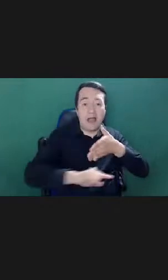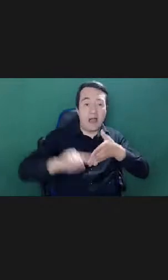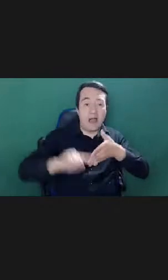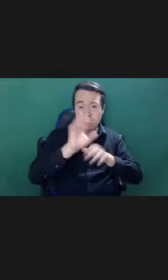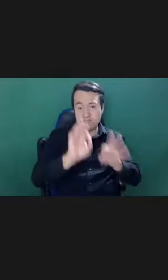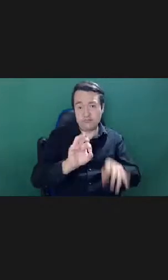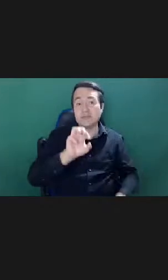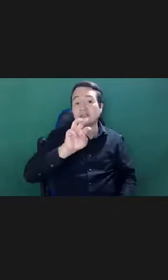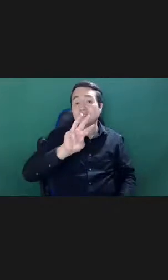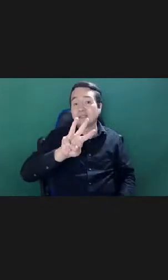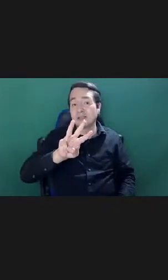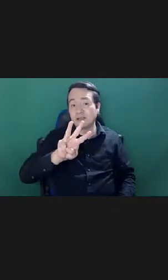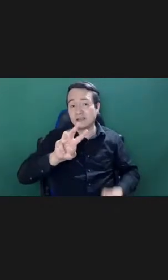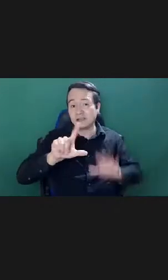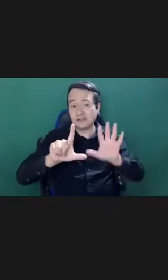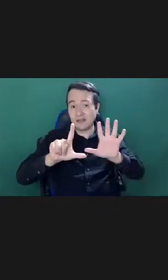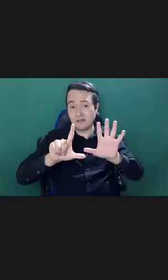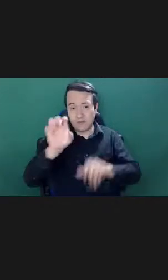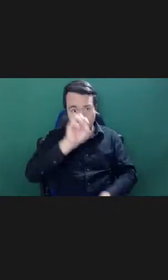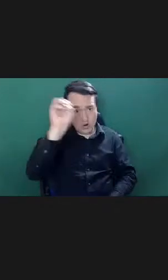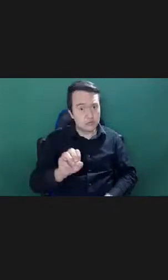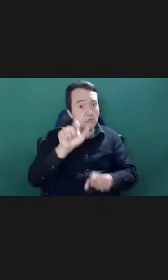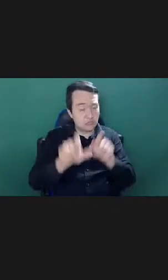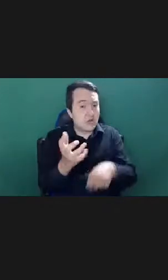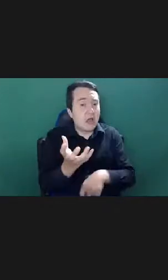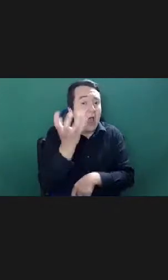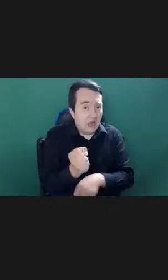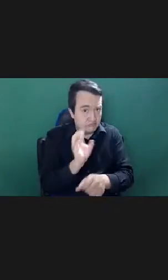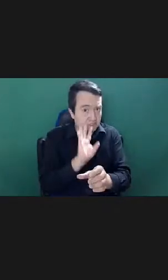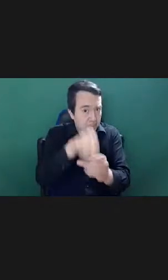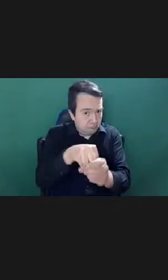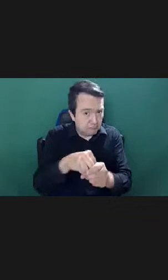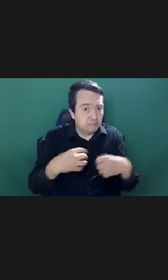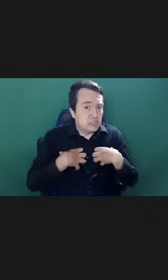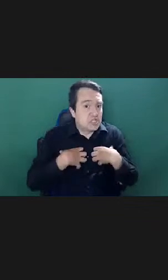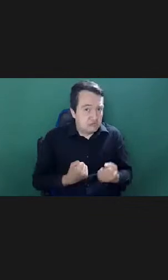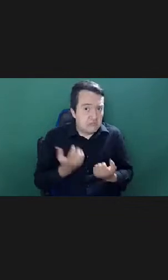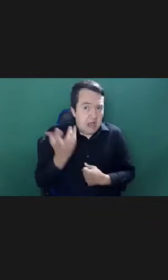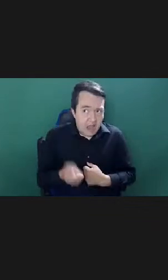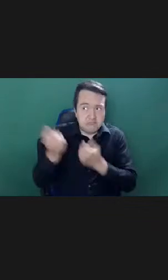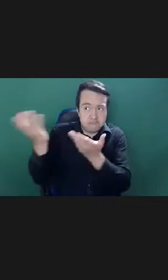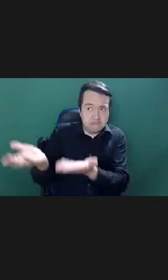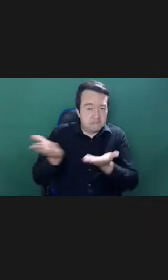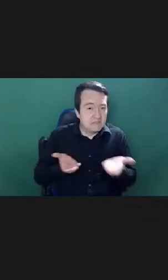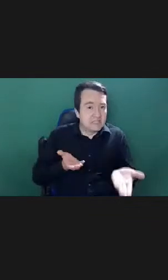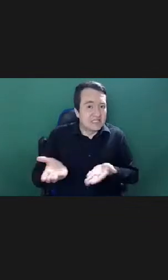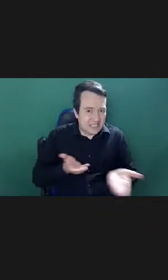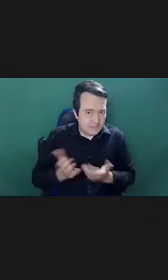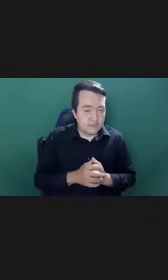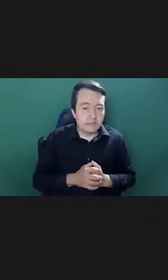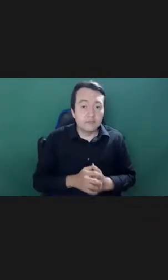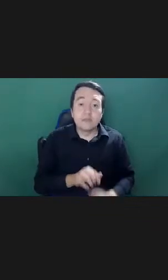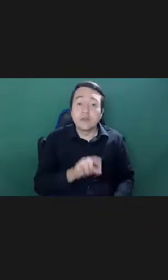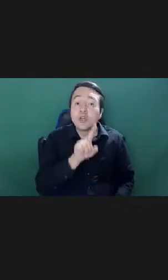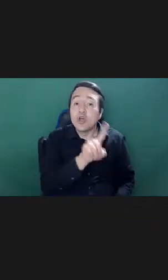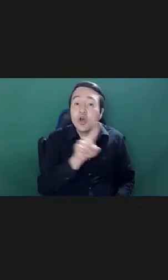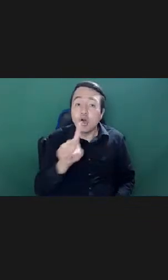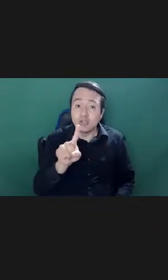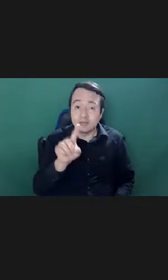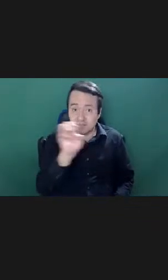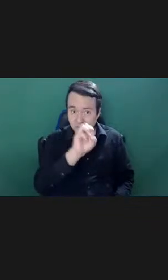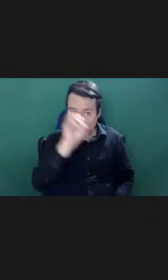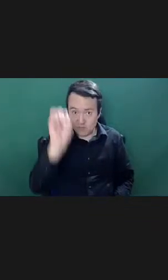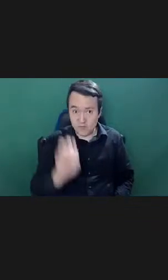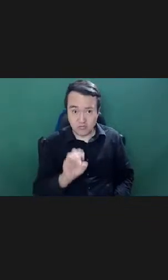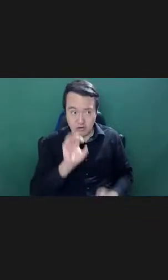37% are getting some sort of service, and only 11% are getting the adequate service, effective coverage. And this varies. For